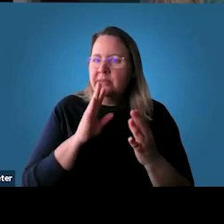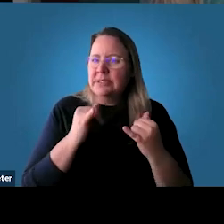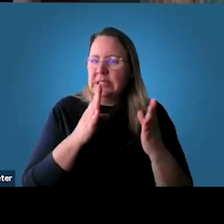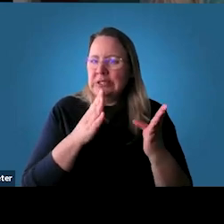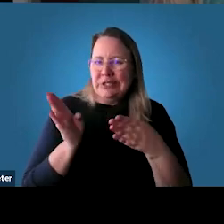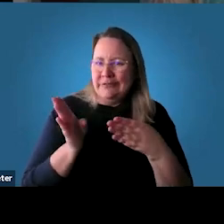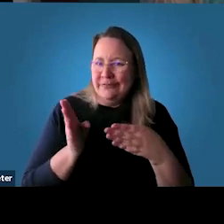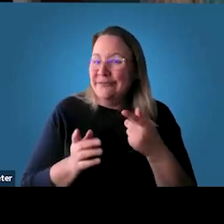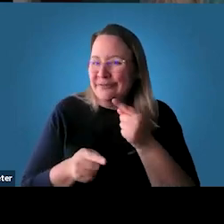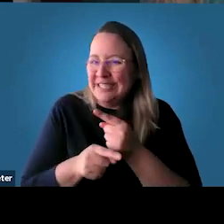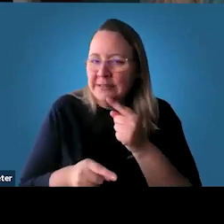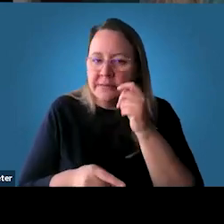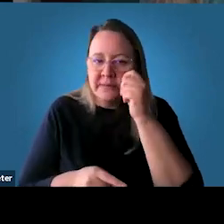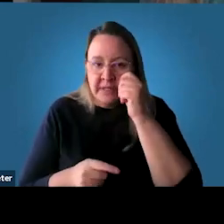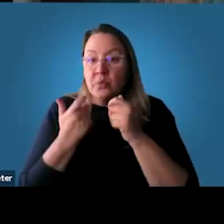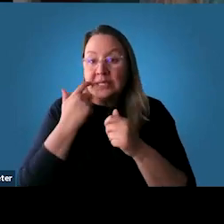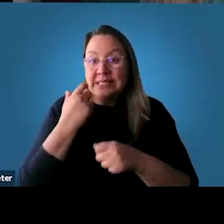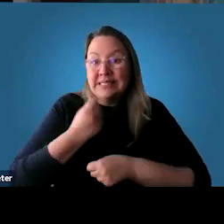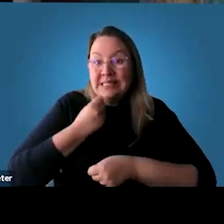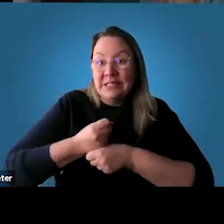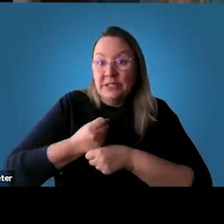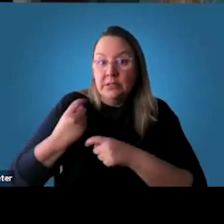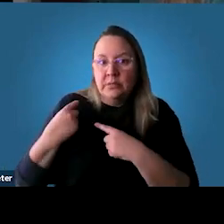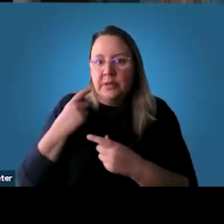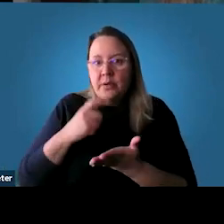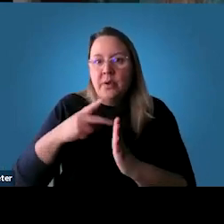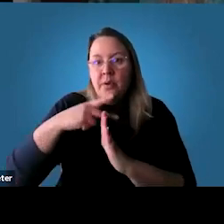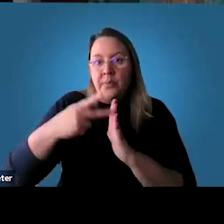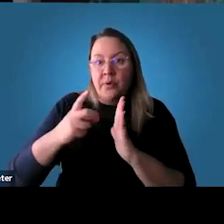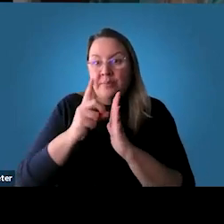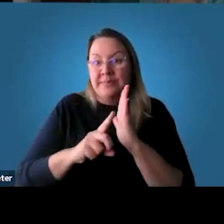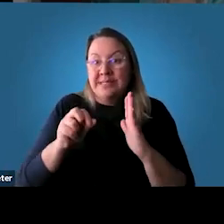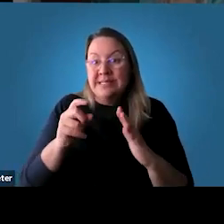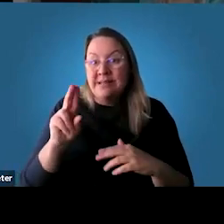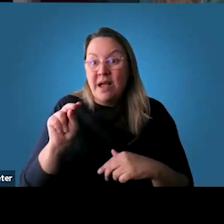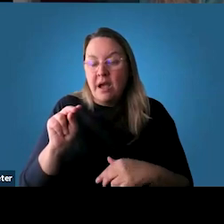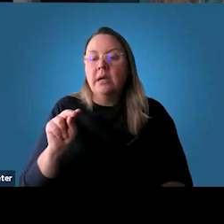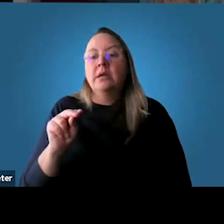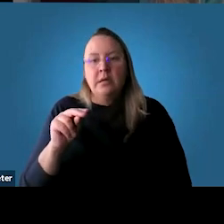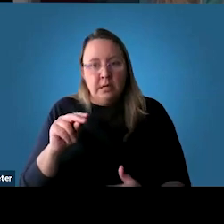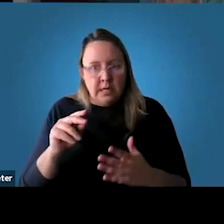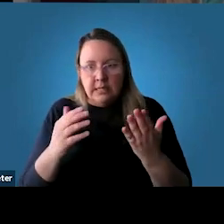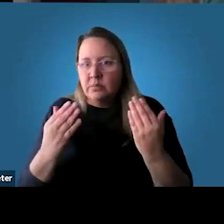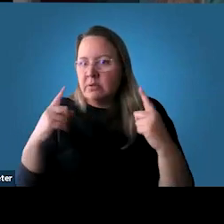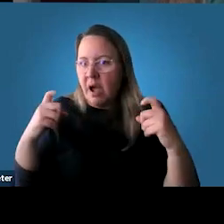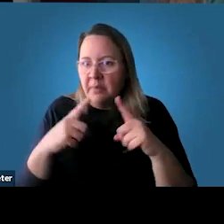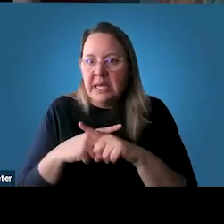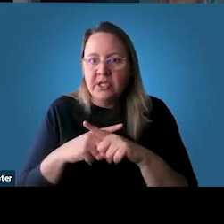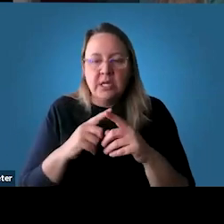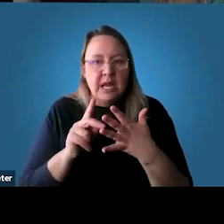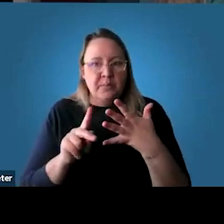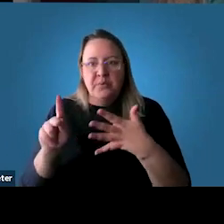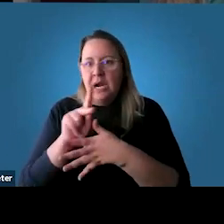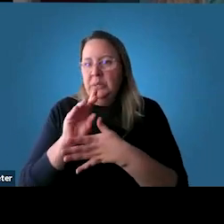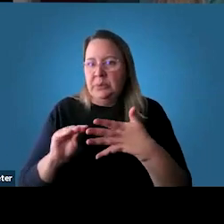recent years, we've seen program design come to embrace complexity and prioritize